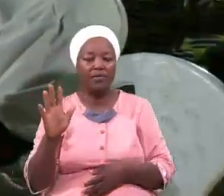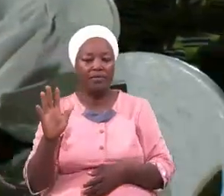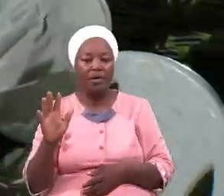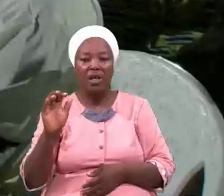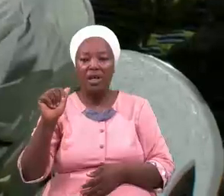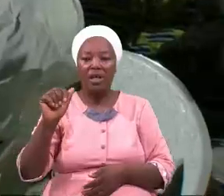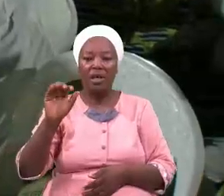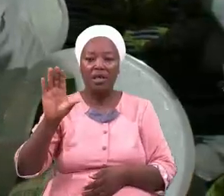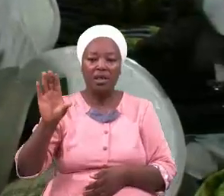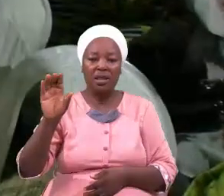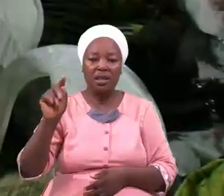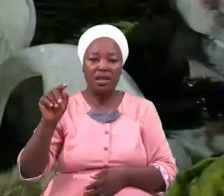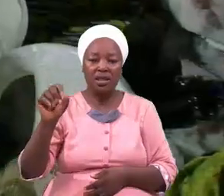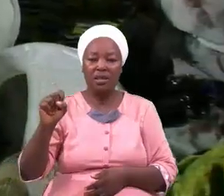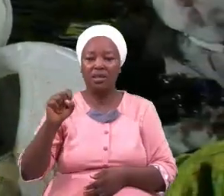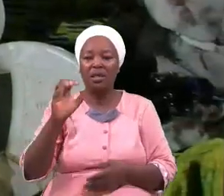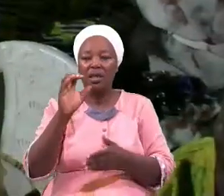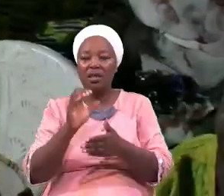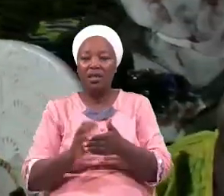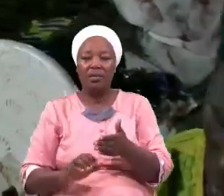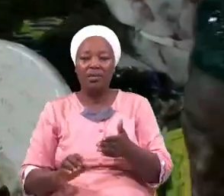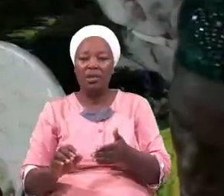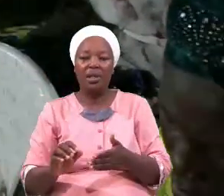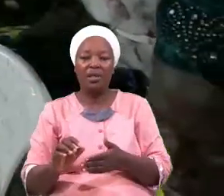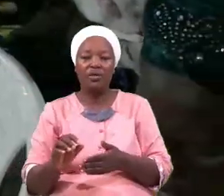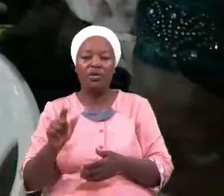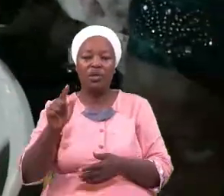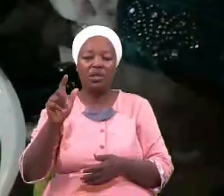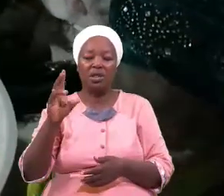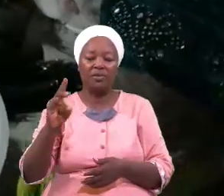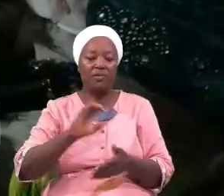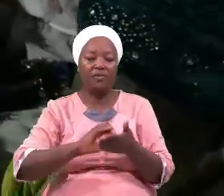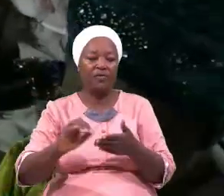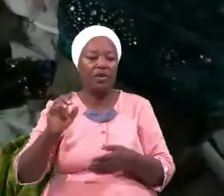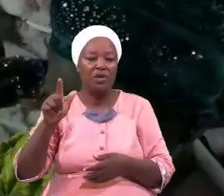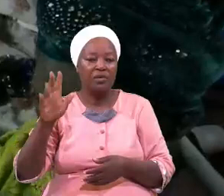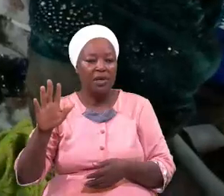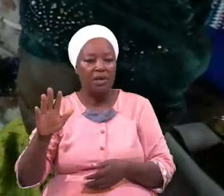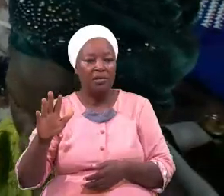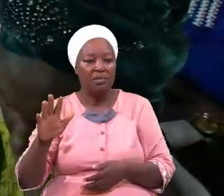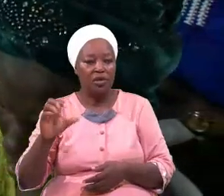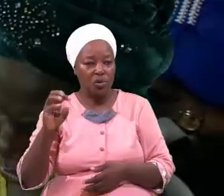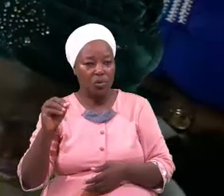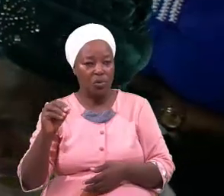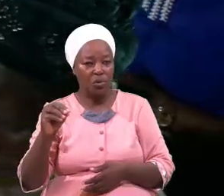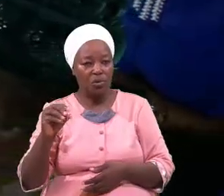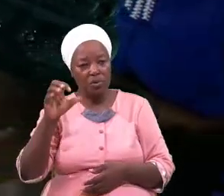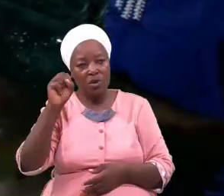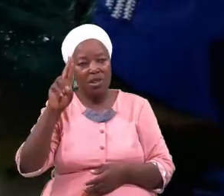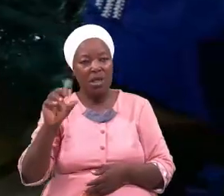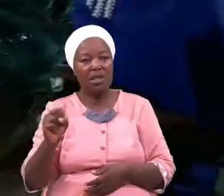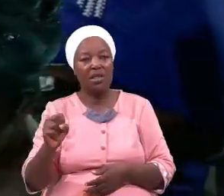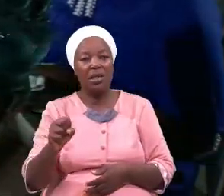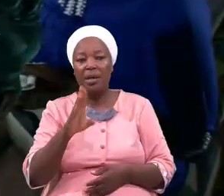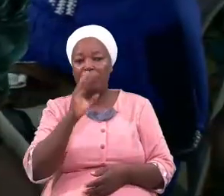Acts 27, verse 25. Wherefore, sirs, be of good cheer, for